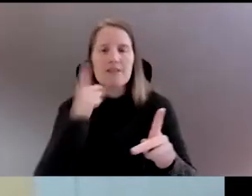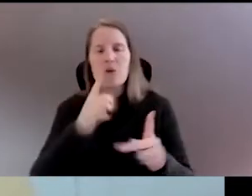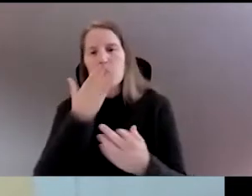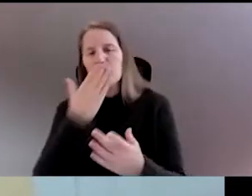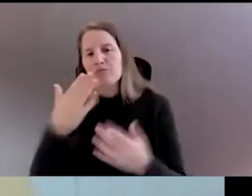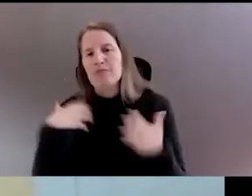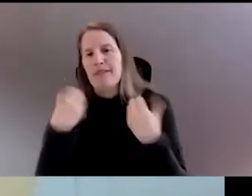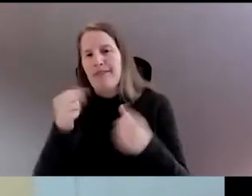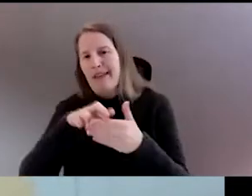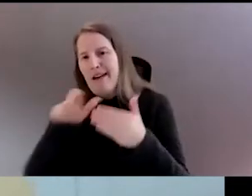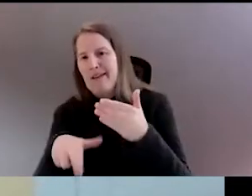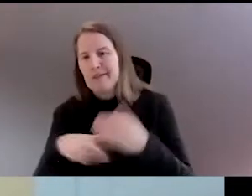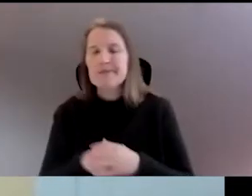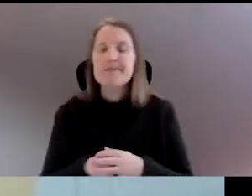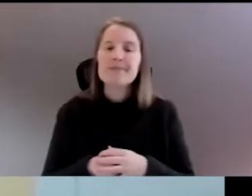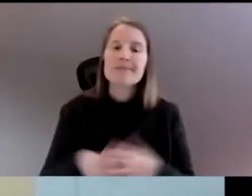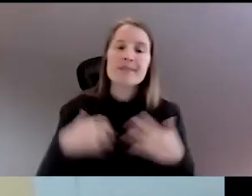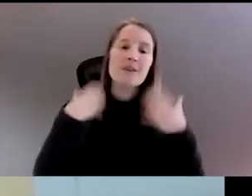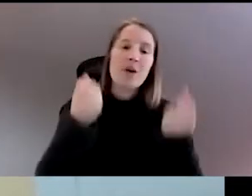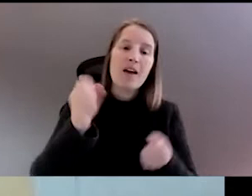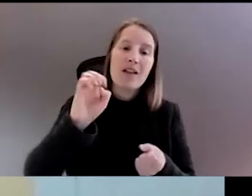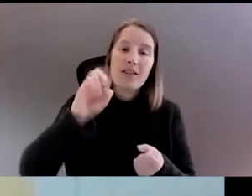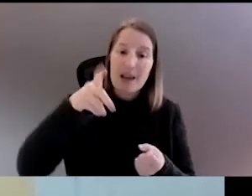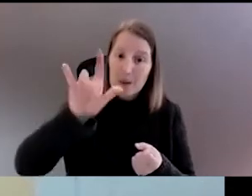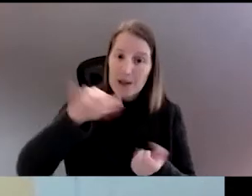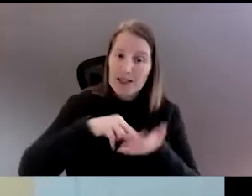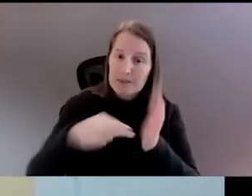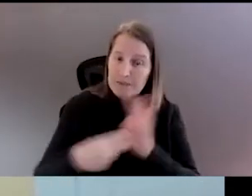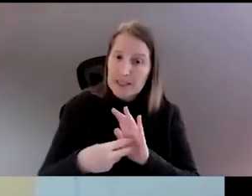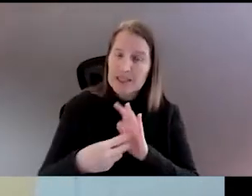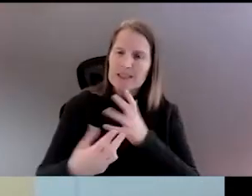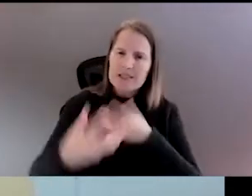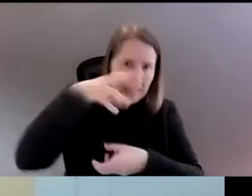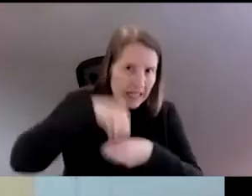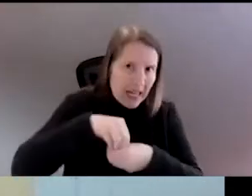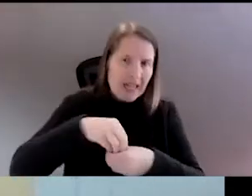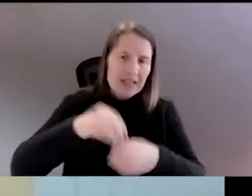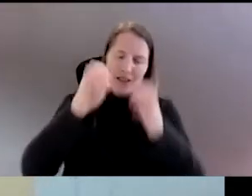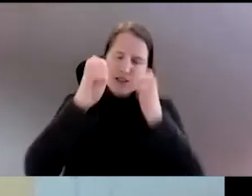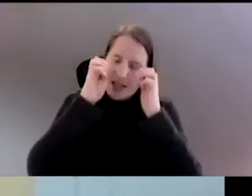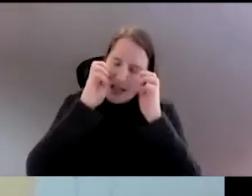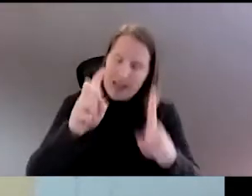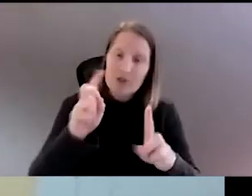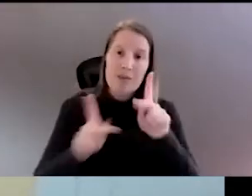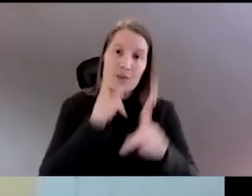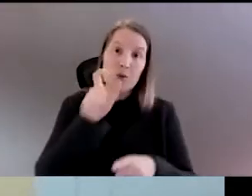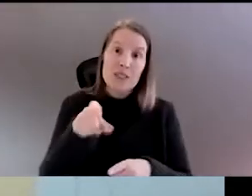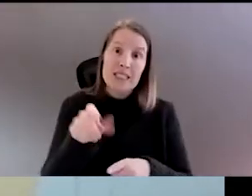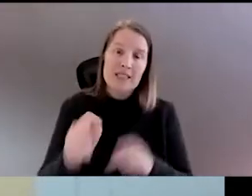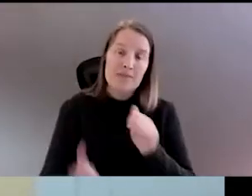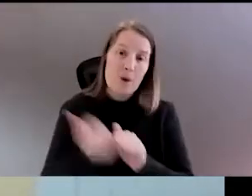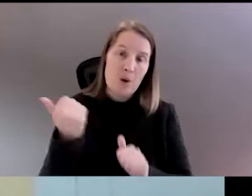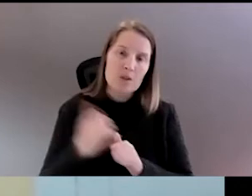health equity means that one should engage and educate those who need it most, and make sure that